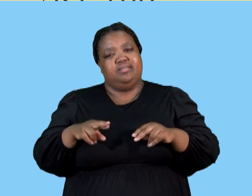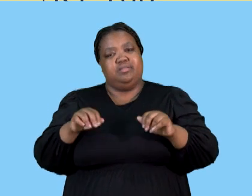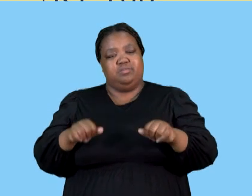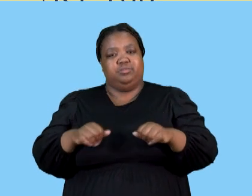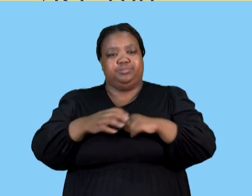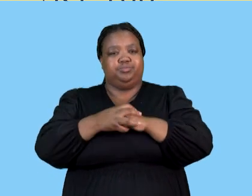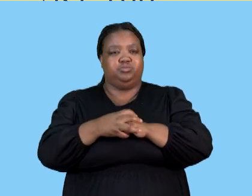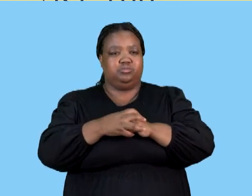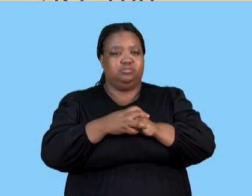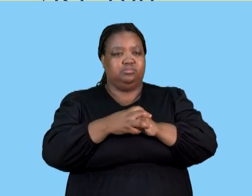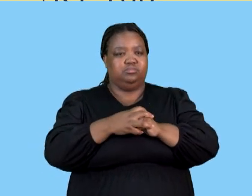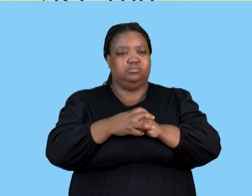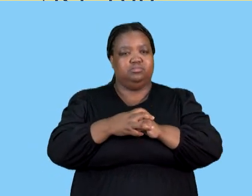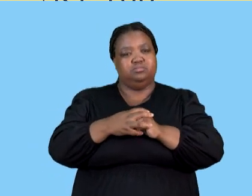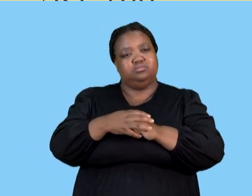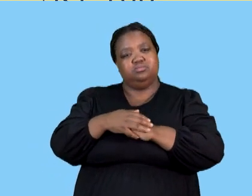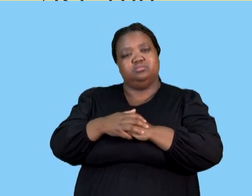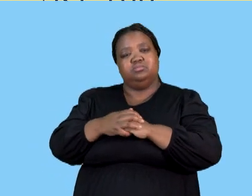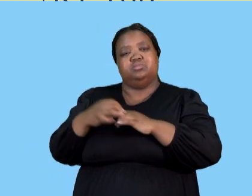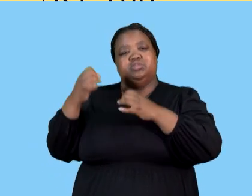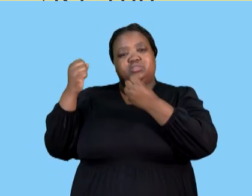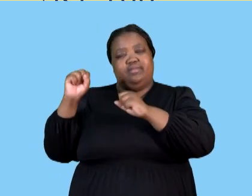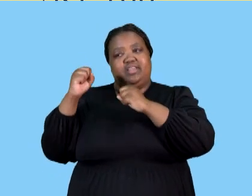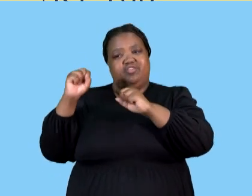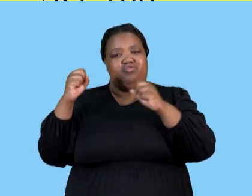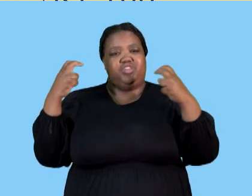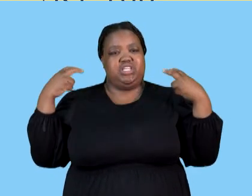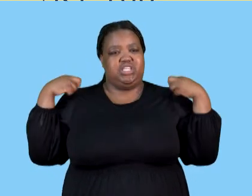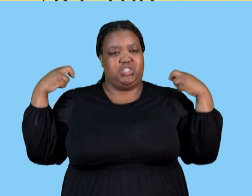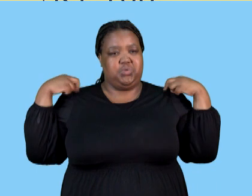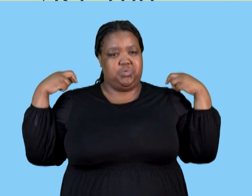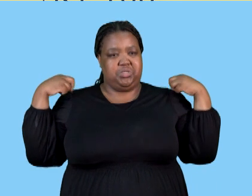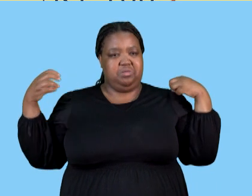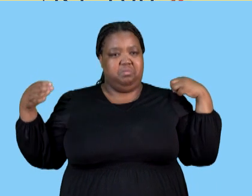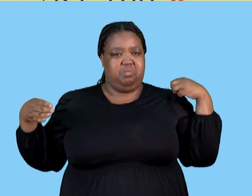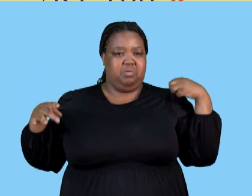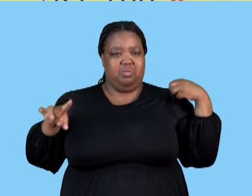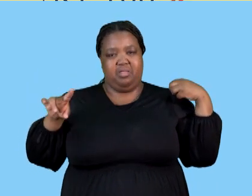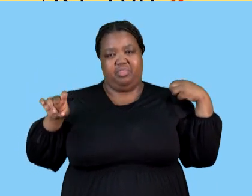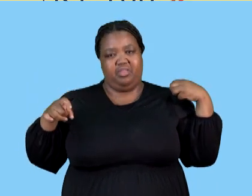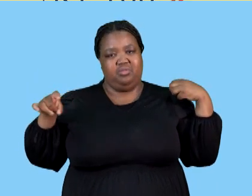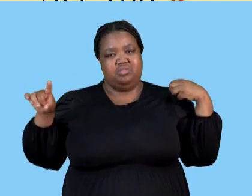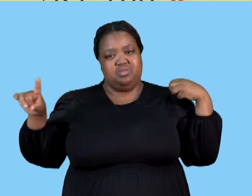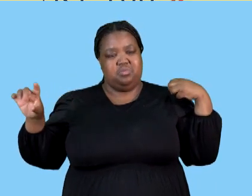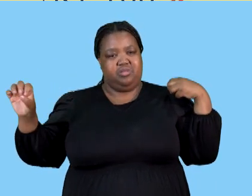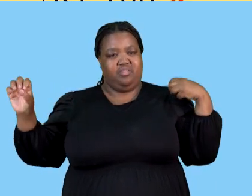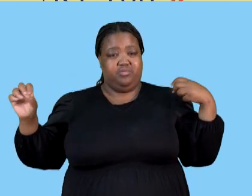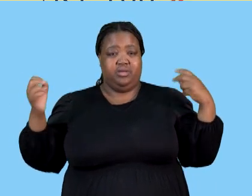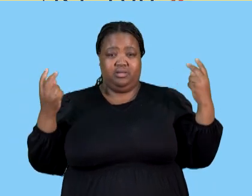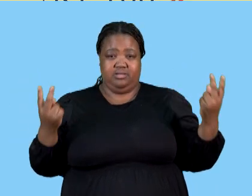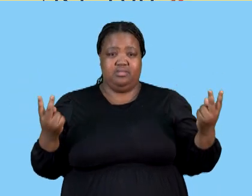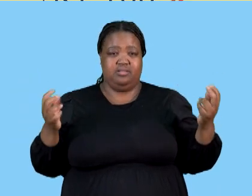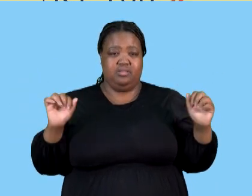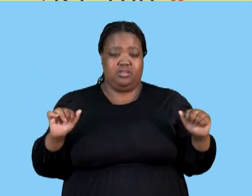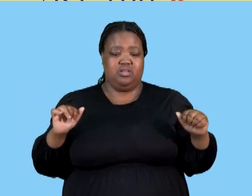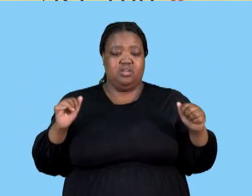3.1, we bring our factory rent here. And then lastly, the factory security, 1,100. You can